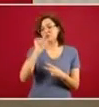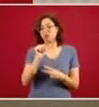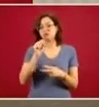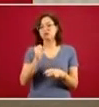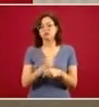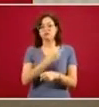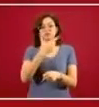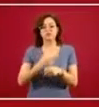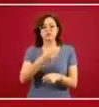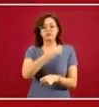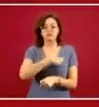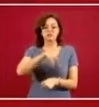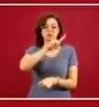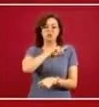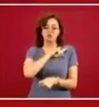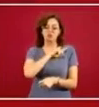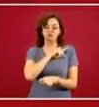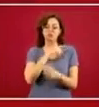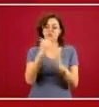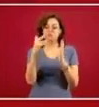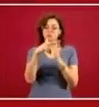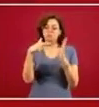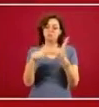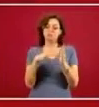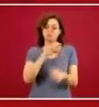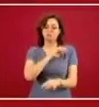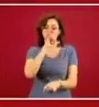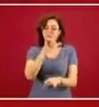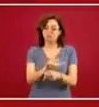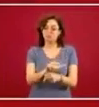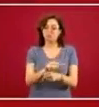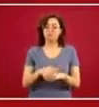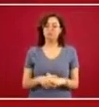safety distancing measures that we've been implementing for